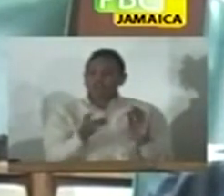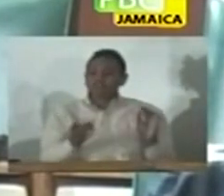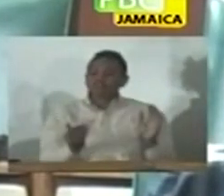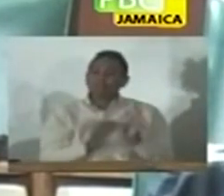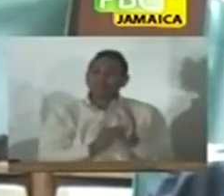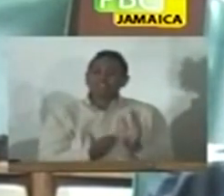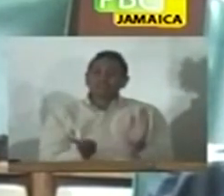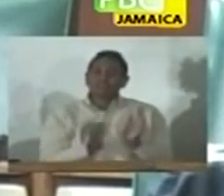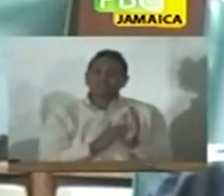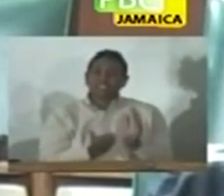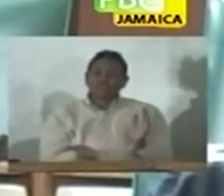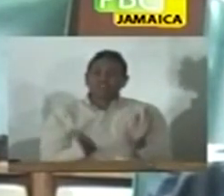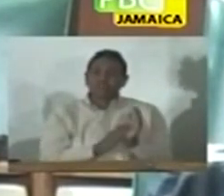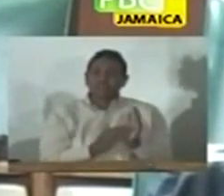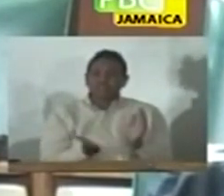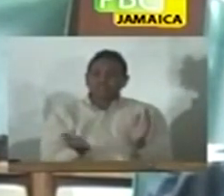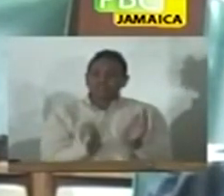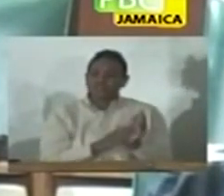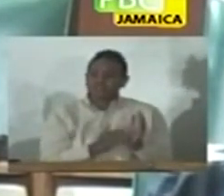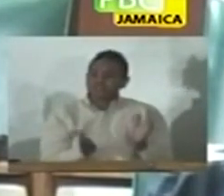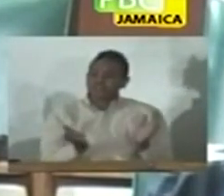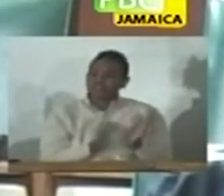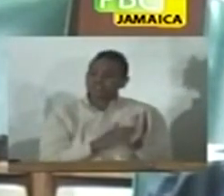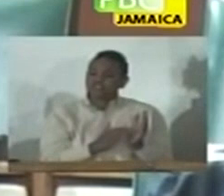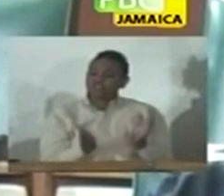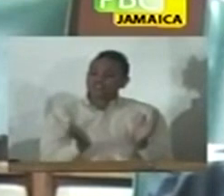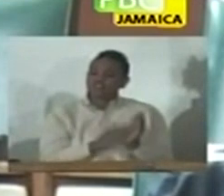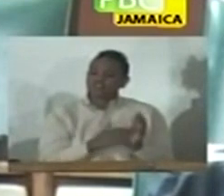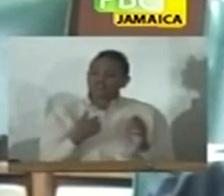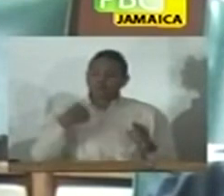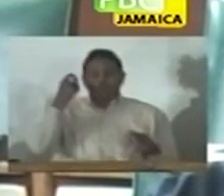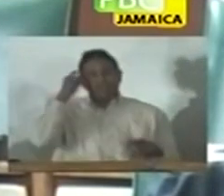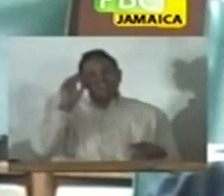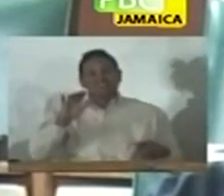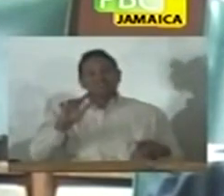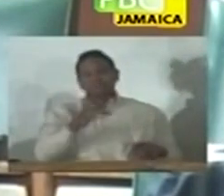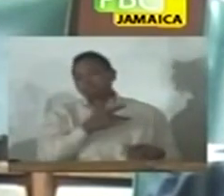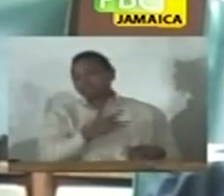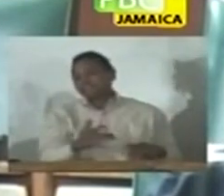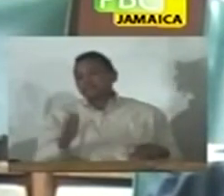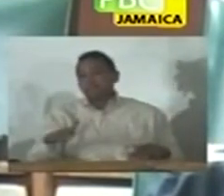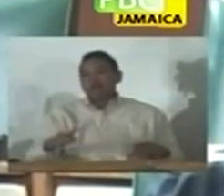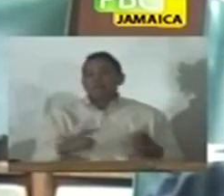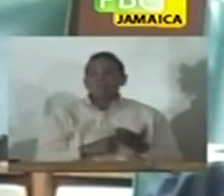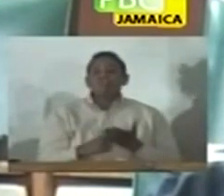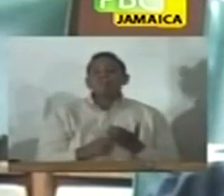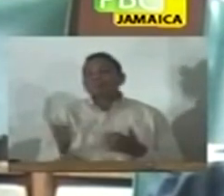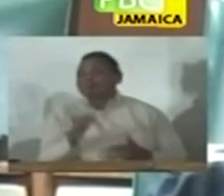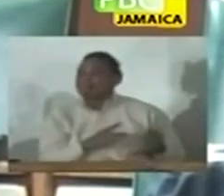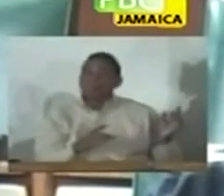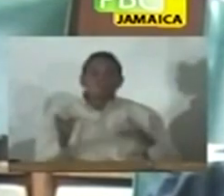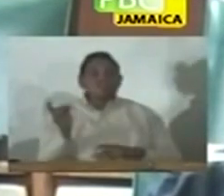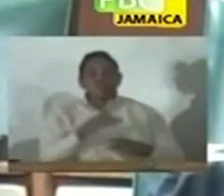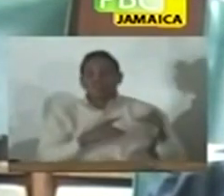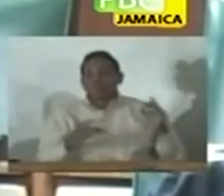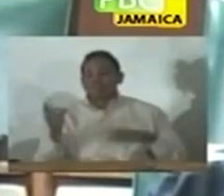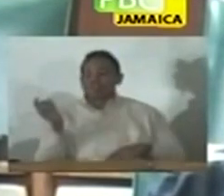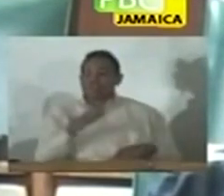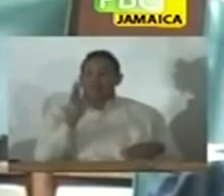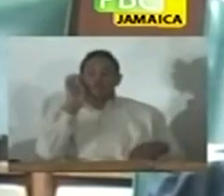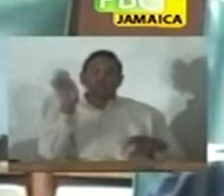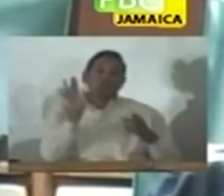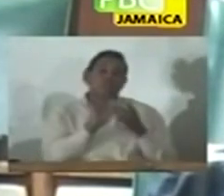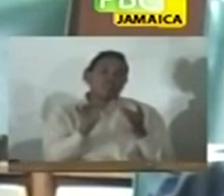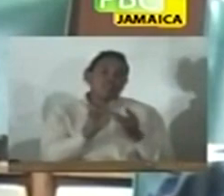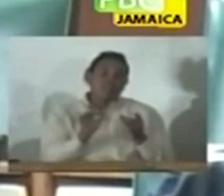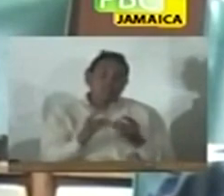made. And we understand that in the thrust of our debate, there will be remarks